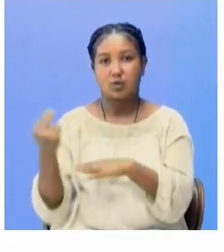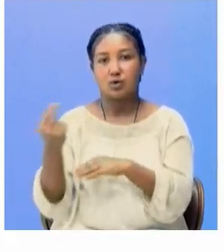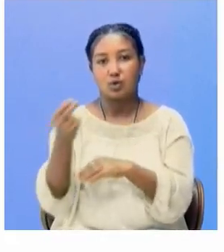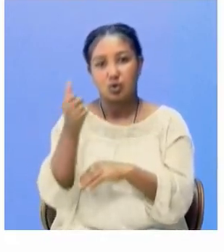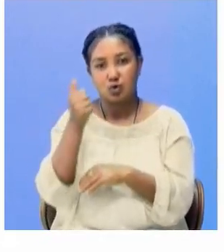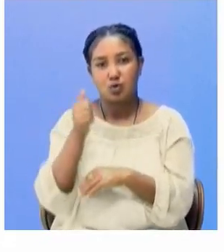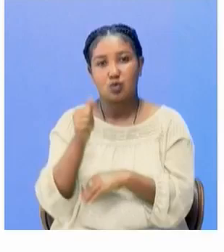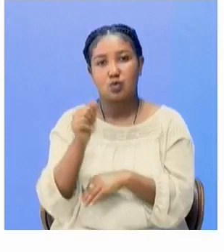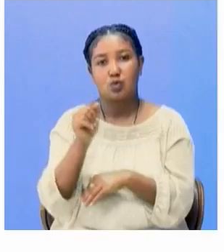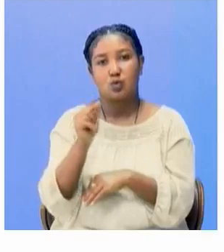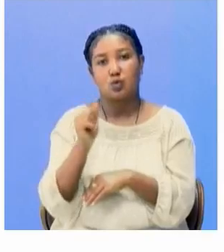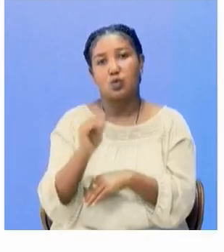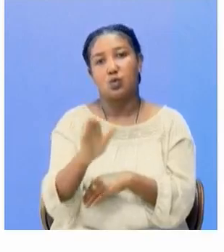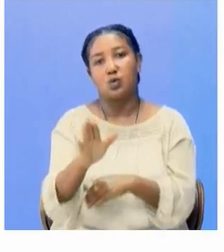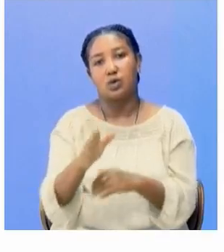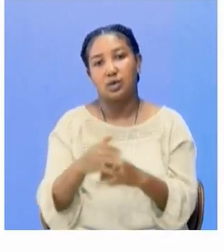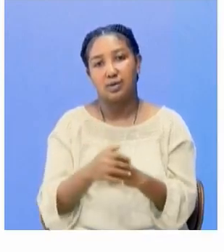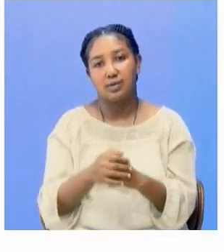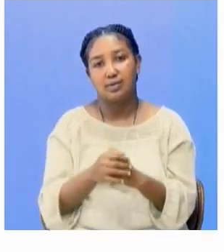your